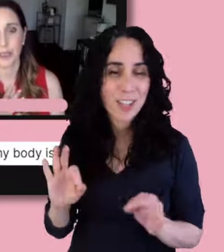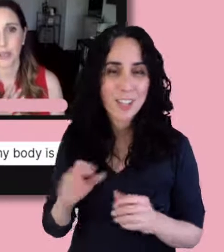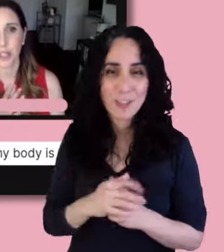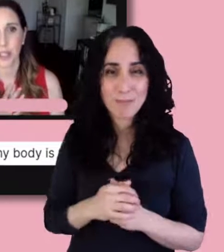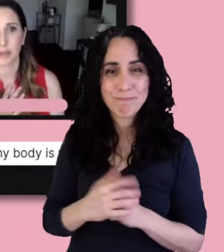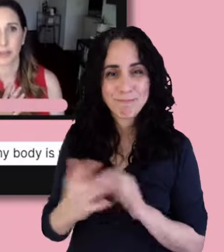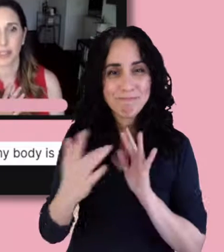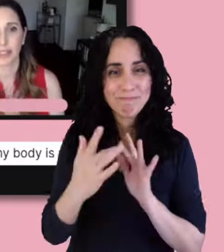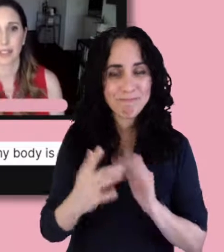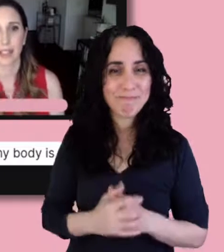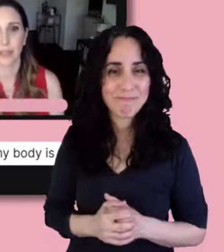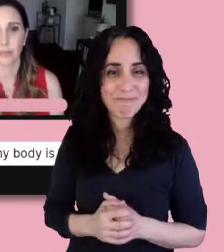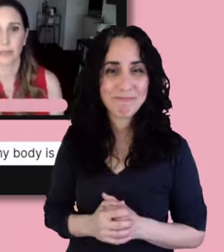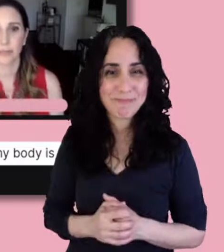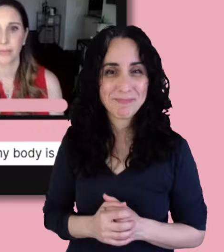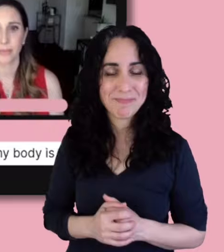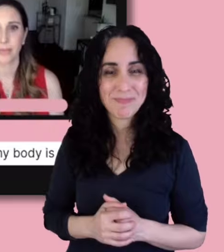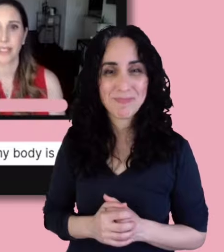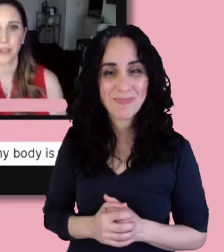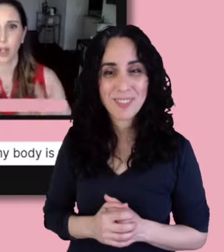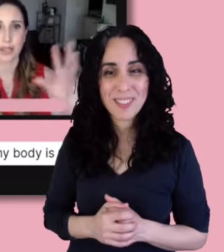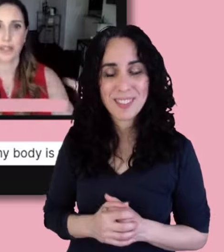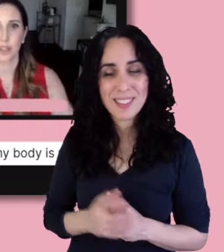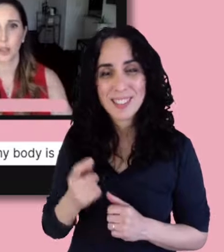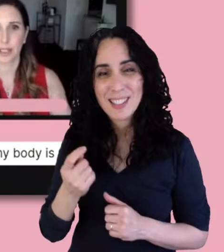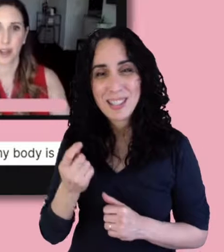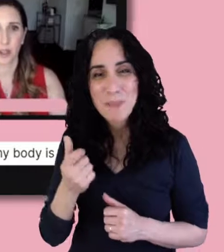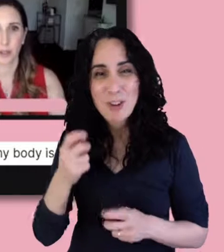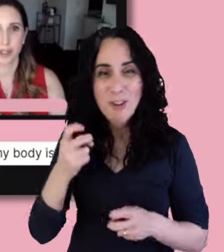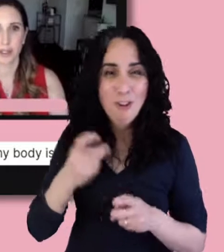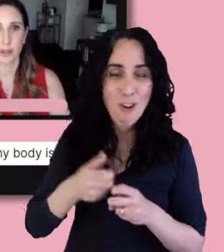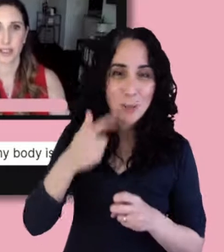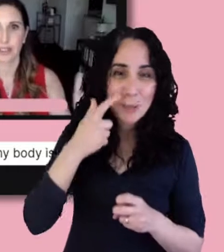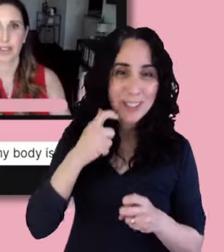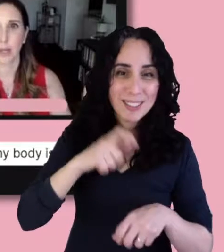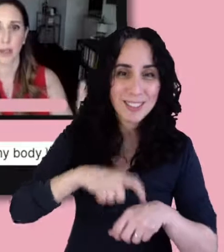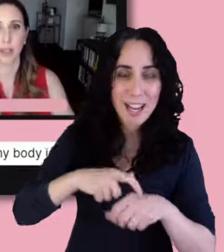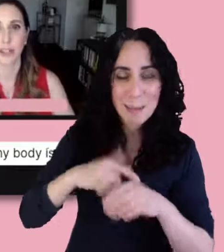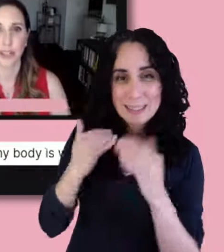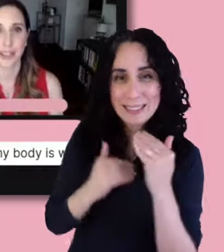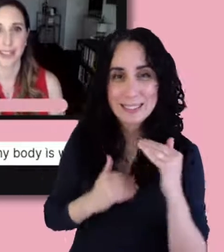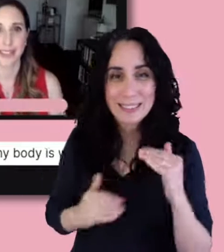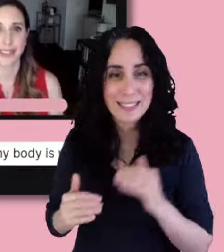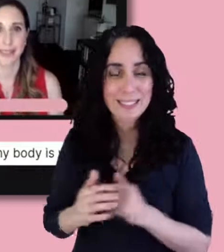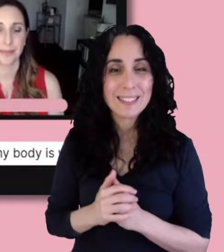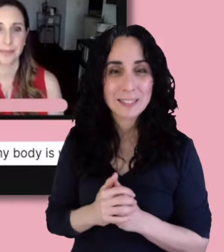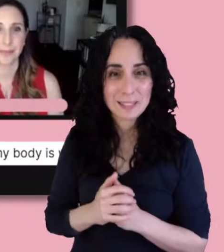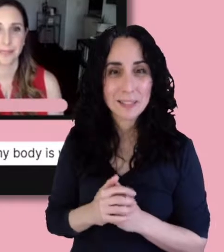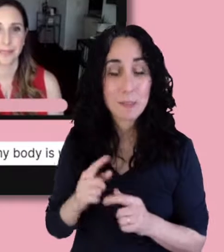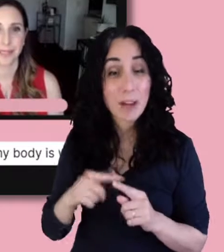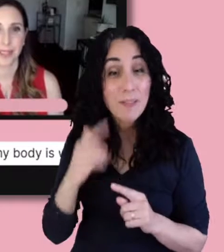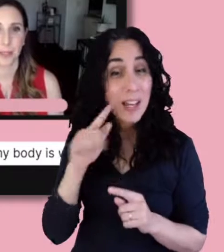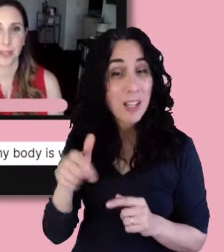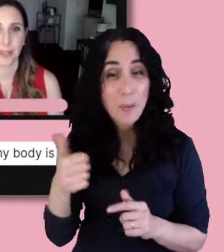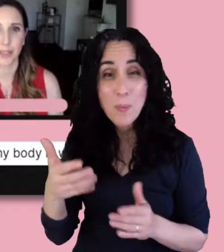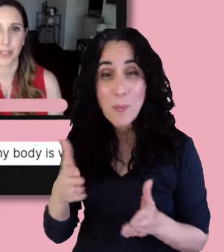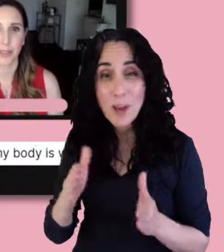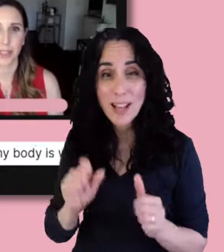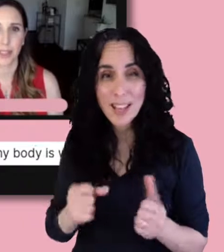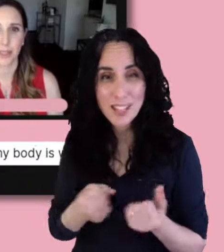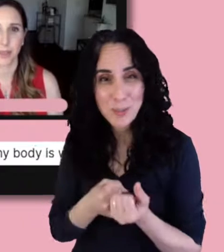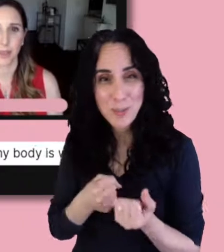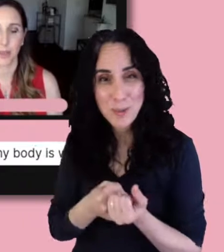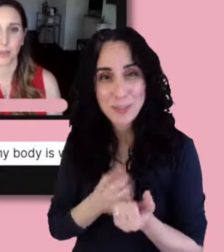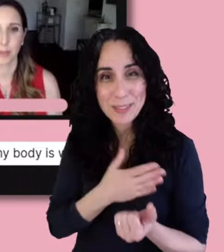free to reach out to me. Yes. They're always a little bit harder because we're in a time crunch, and but if there's any way